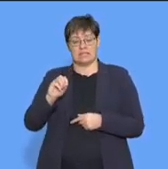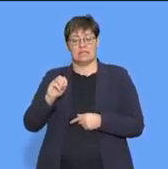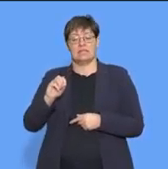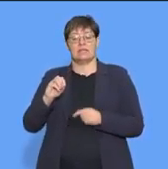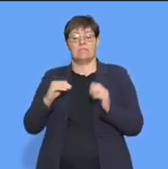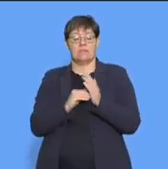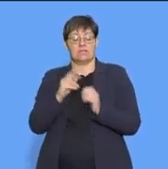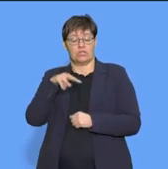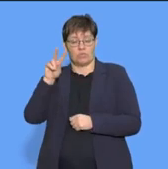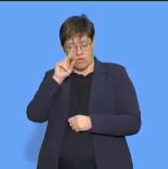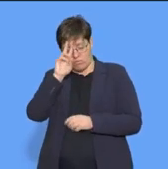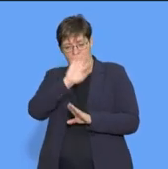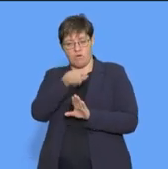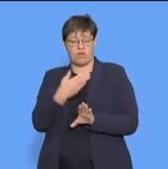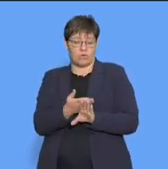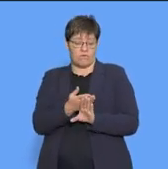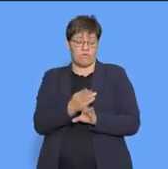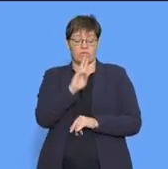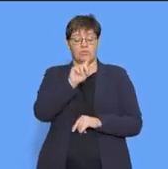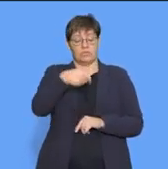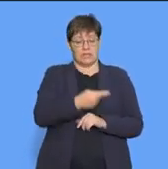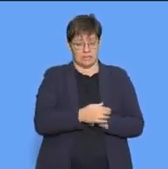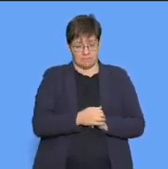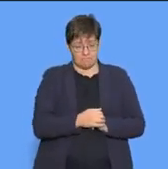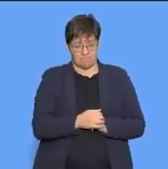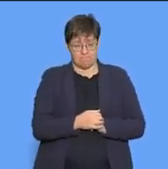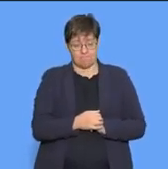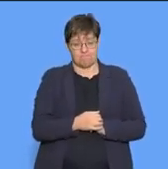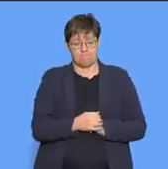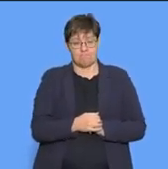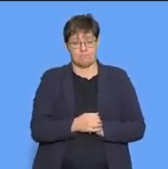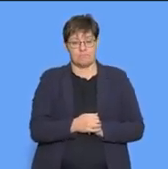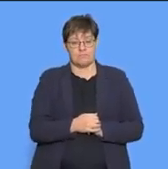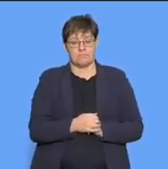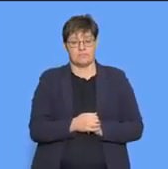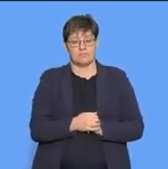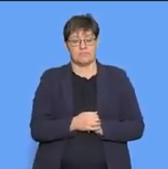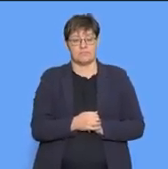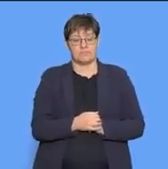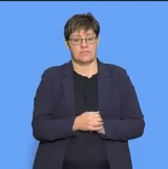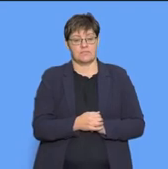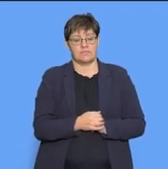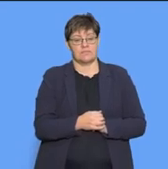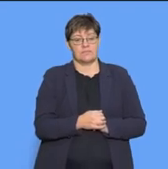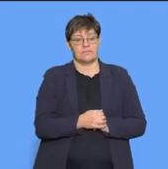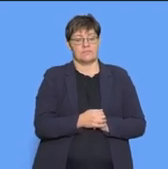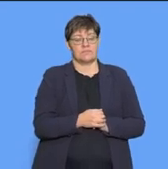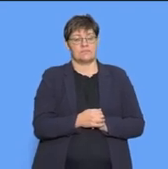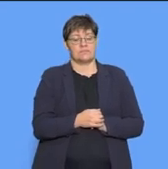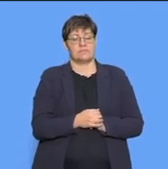of 24,80. And remember, I've already rounded this off to 2 decimal places.